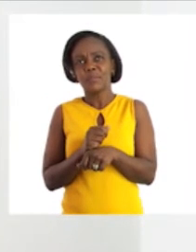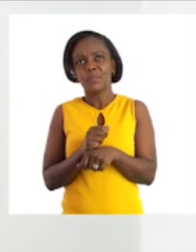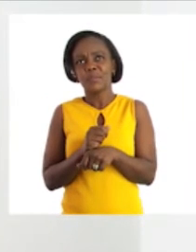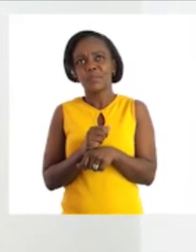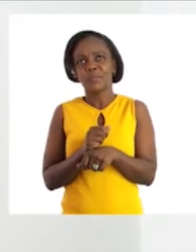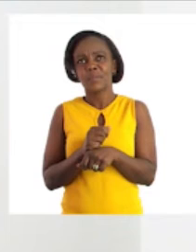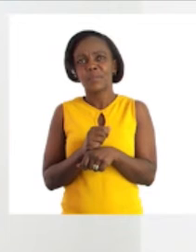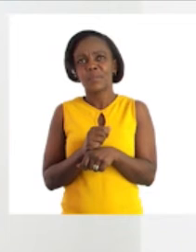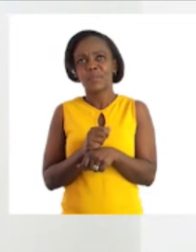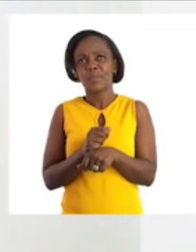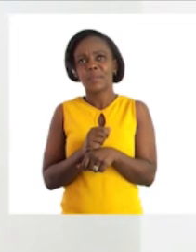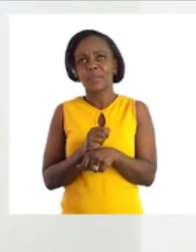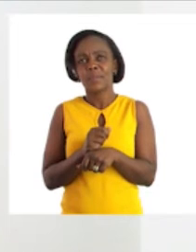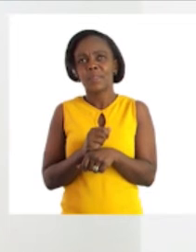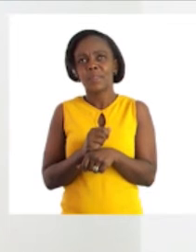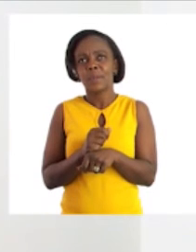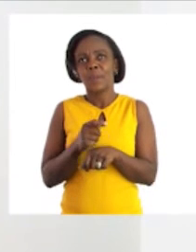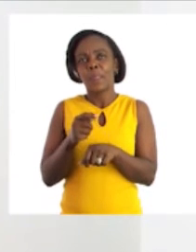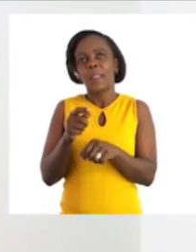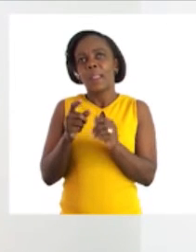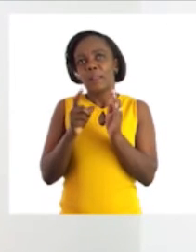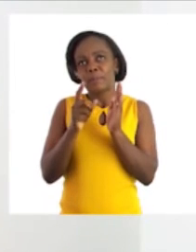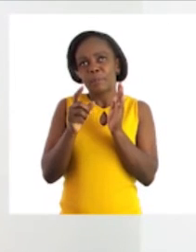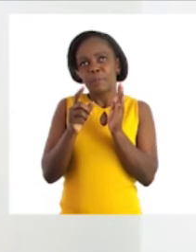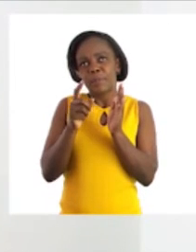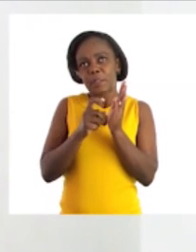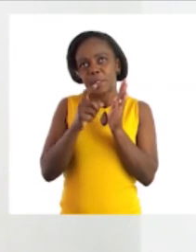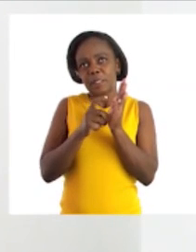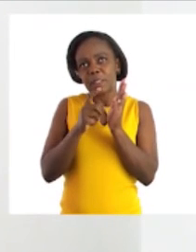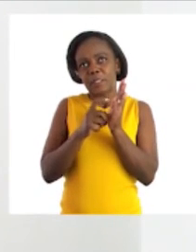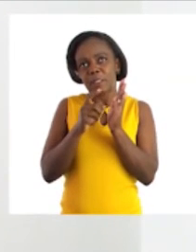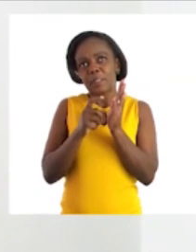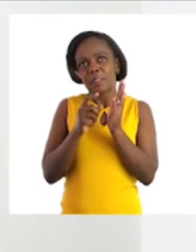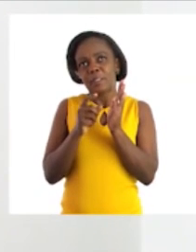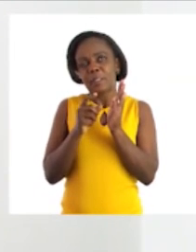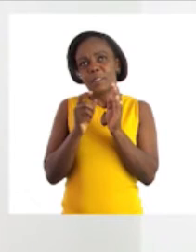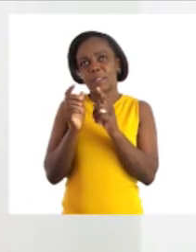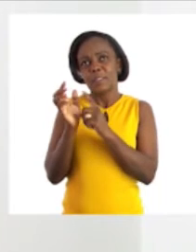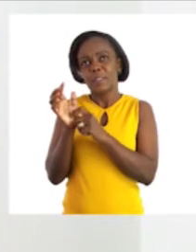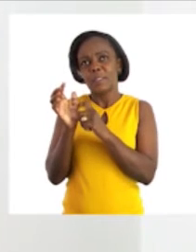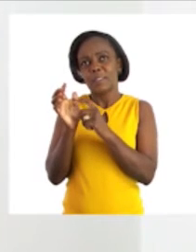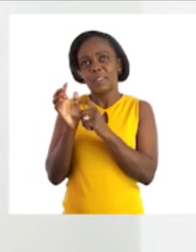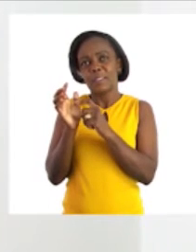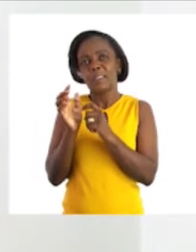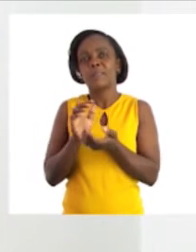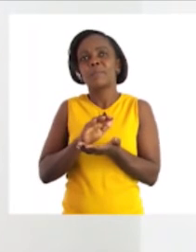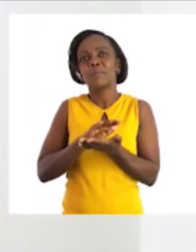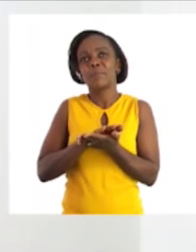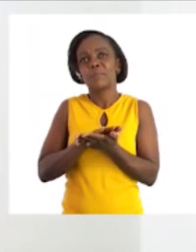what? You must use the handy sanitizer. Can we show you with my friend how to use it? Spray nicely